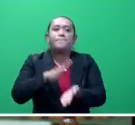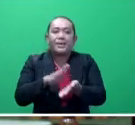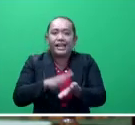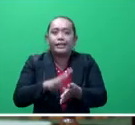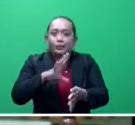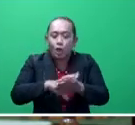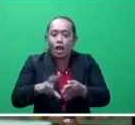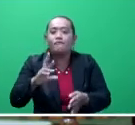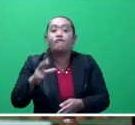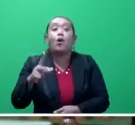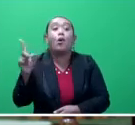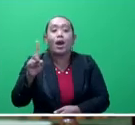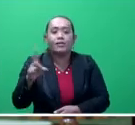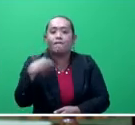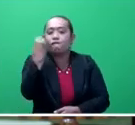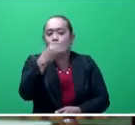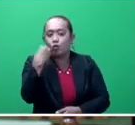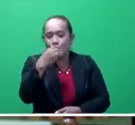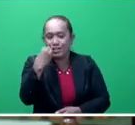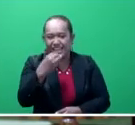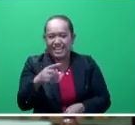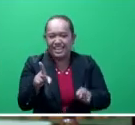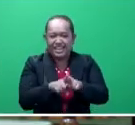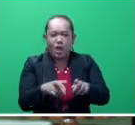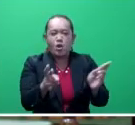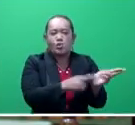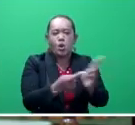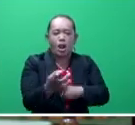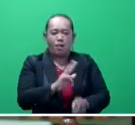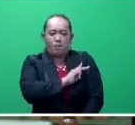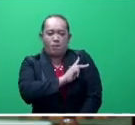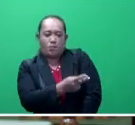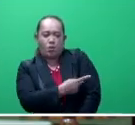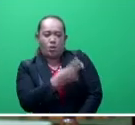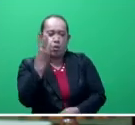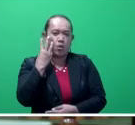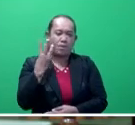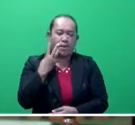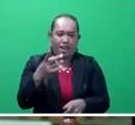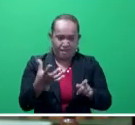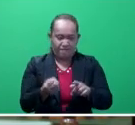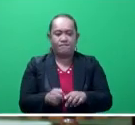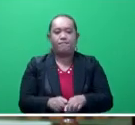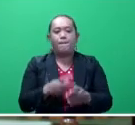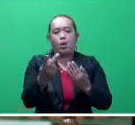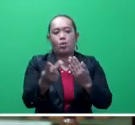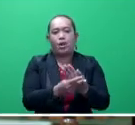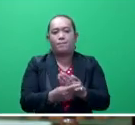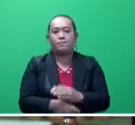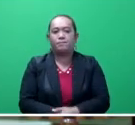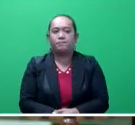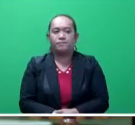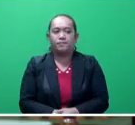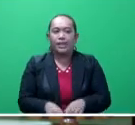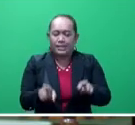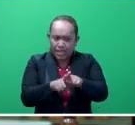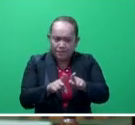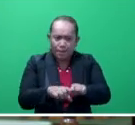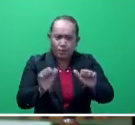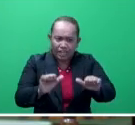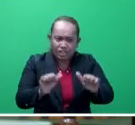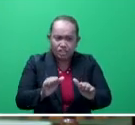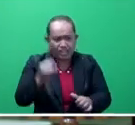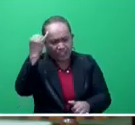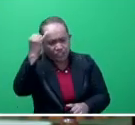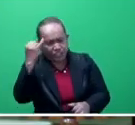program for rural pregnant women. Mr. Speaker, sir, overall funding for social protection initiatives has been reduced by a total of